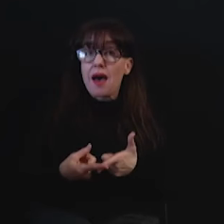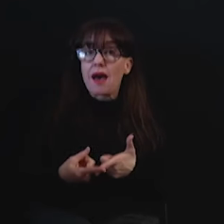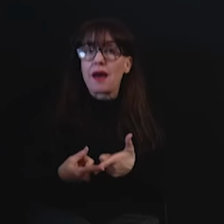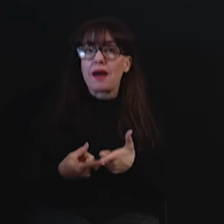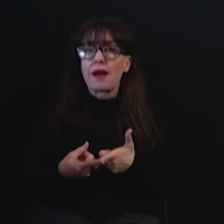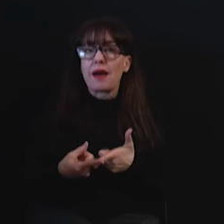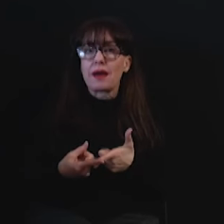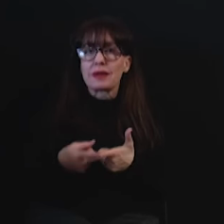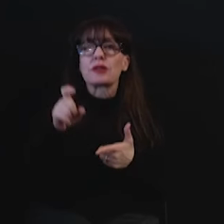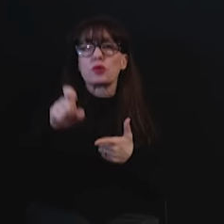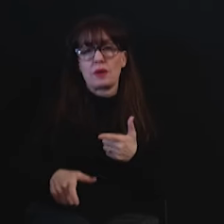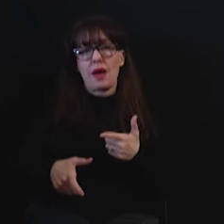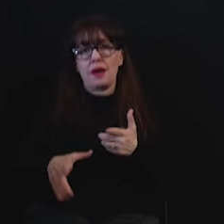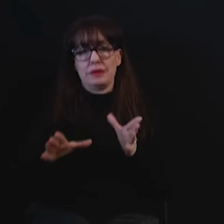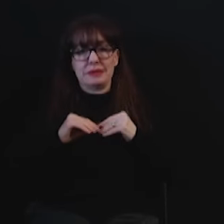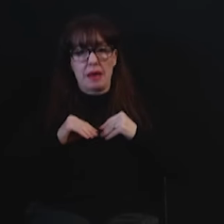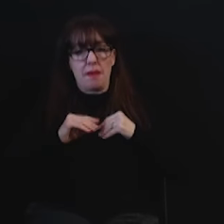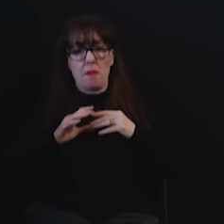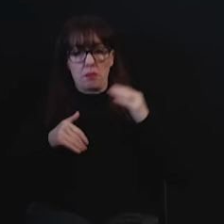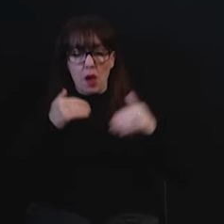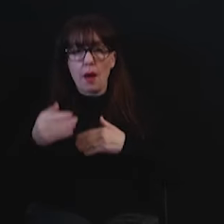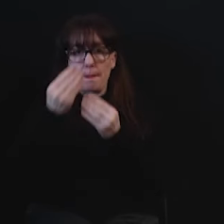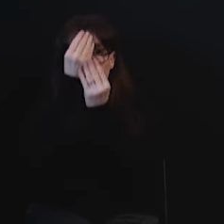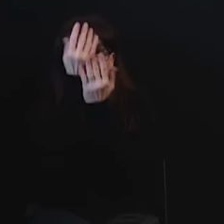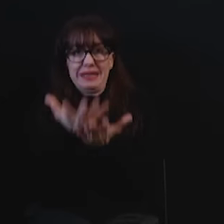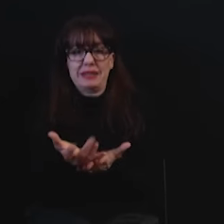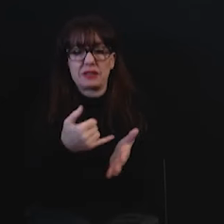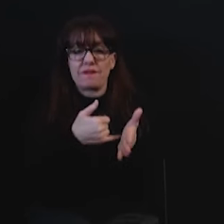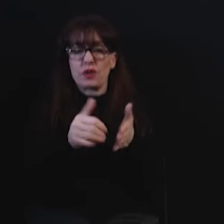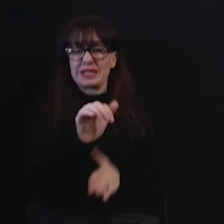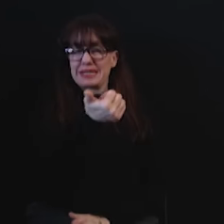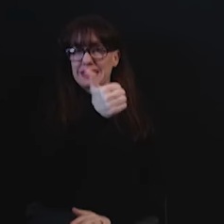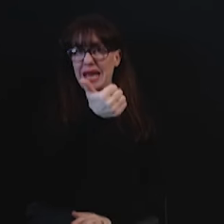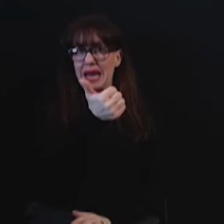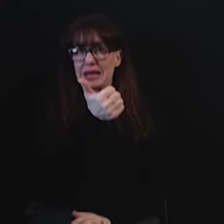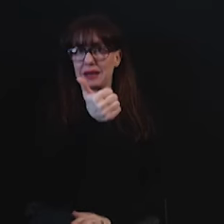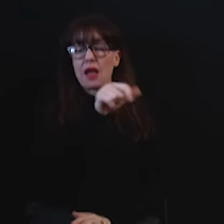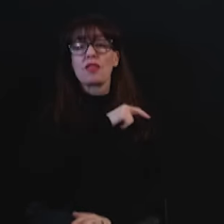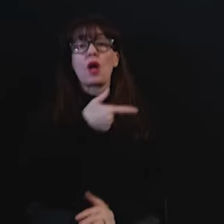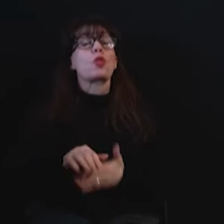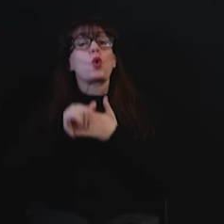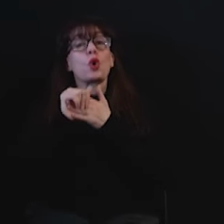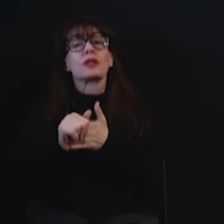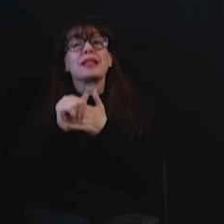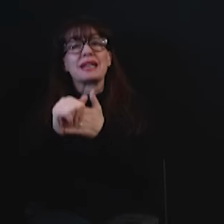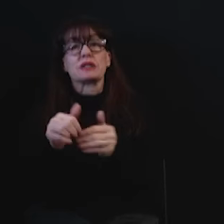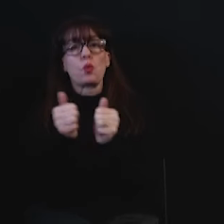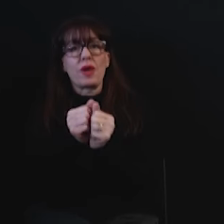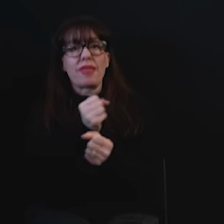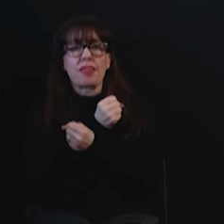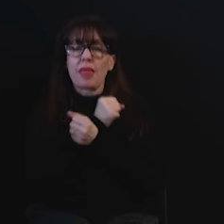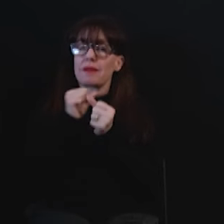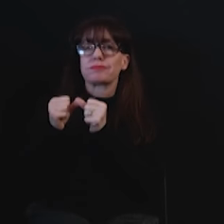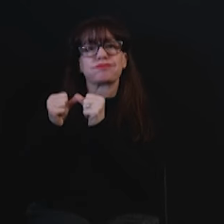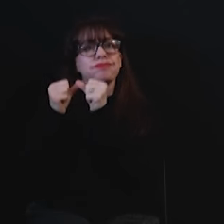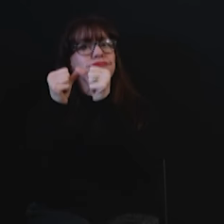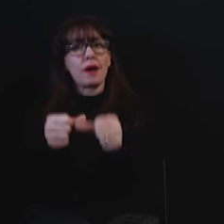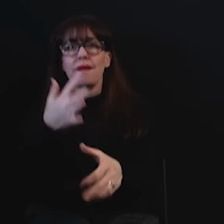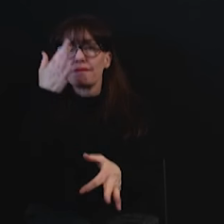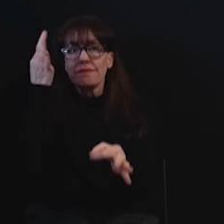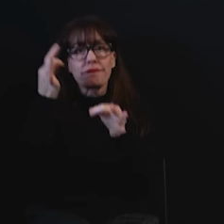us to walk in obedience. What's he say in verse 10, Psalm 25? The Lord leads with unfailing love and